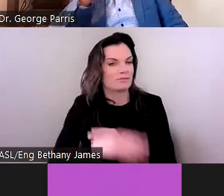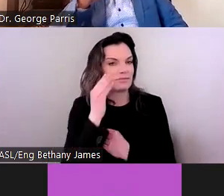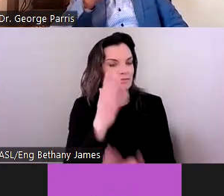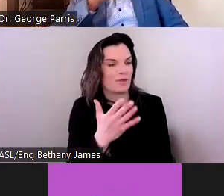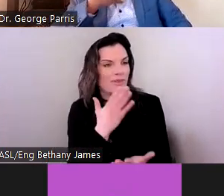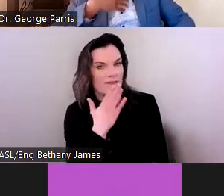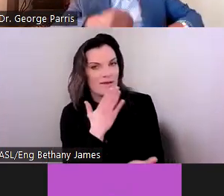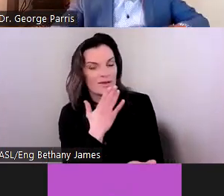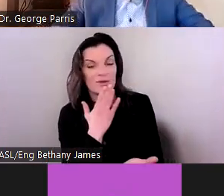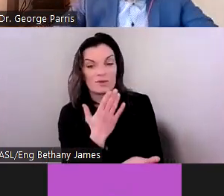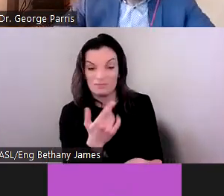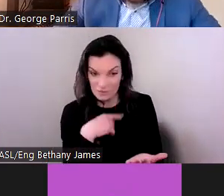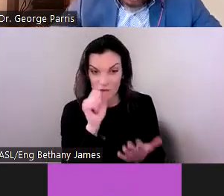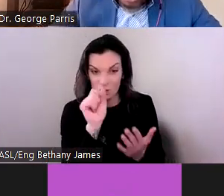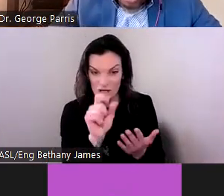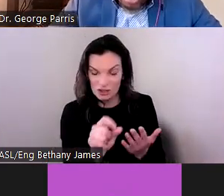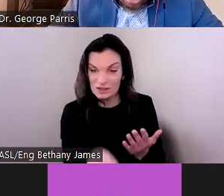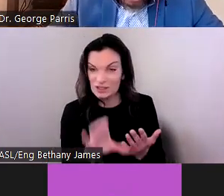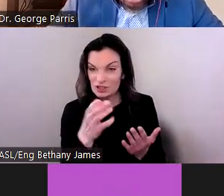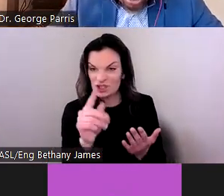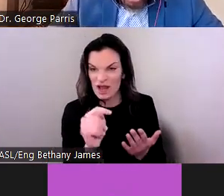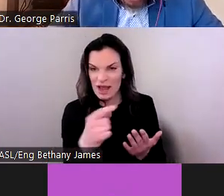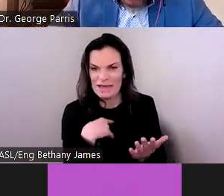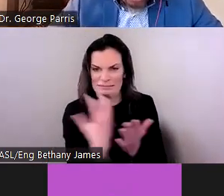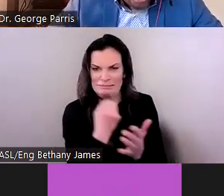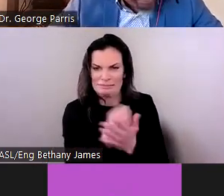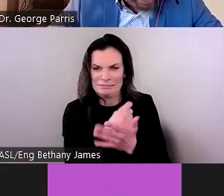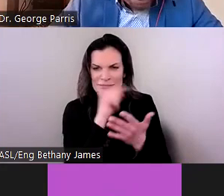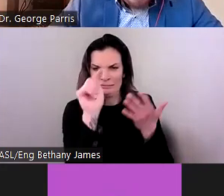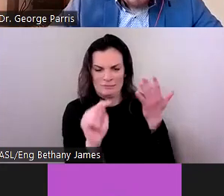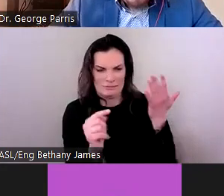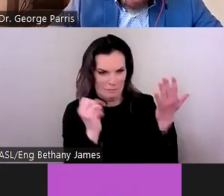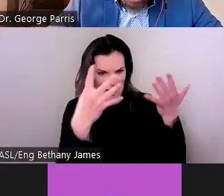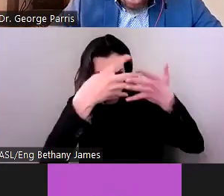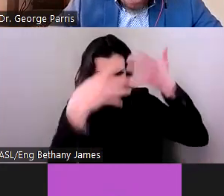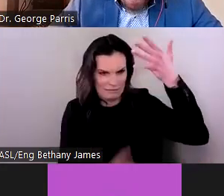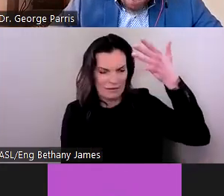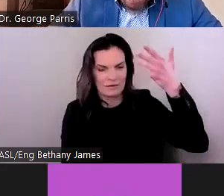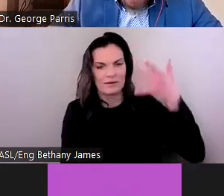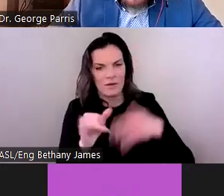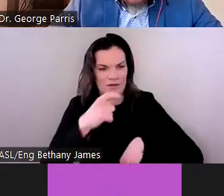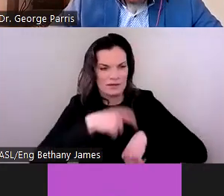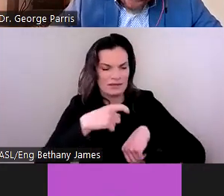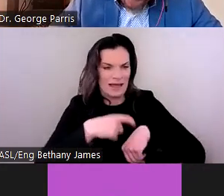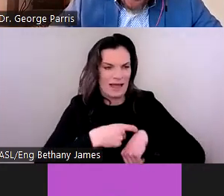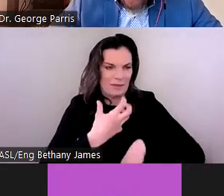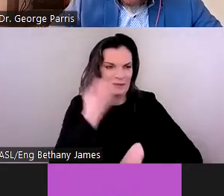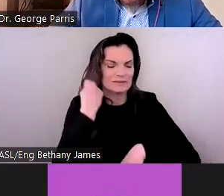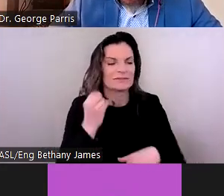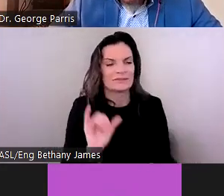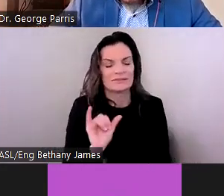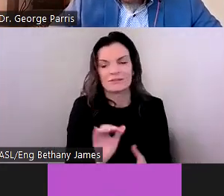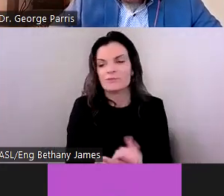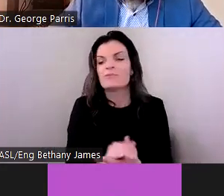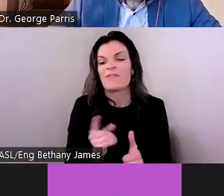several questions in the chat. I'll try to get through as many as I can because I know we're pressed for time. But I'll start